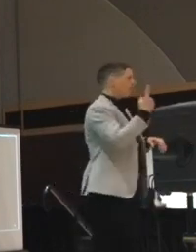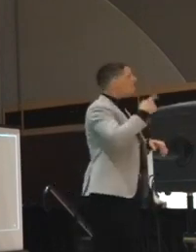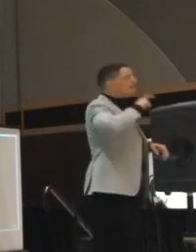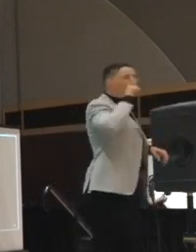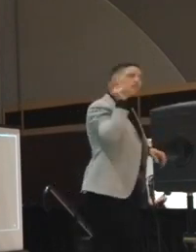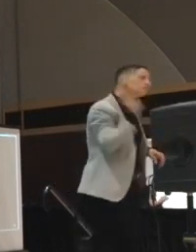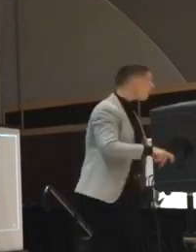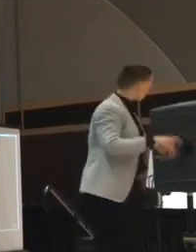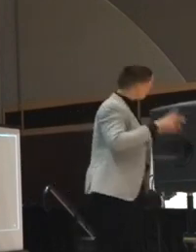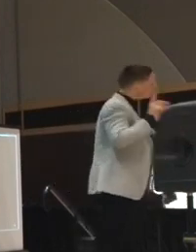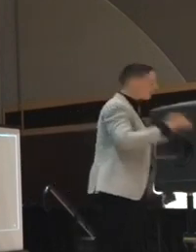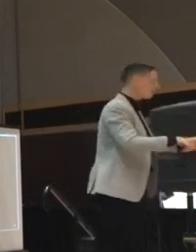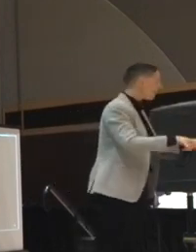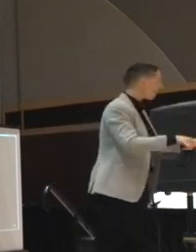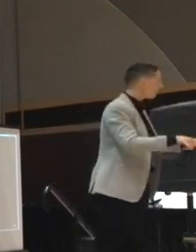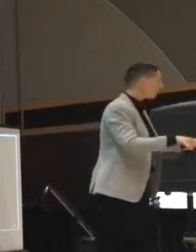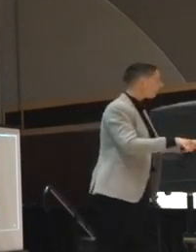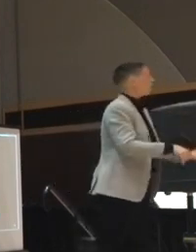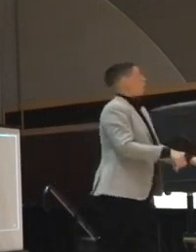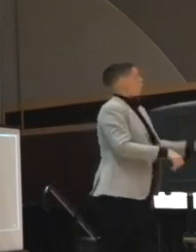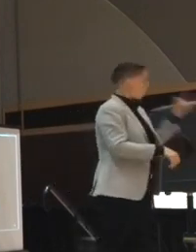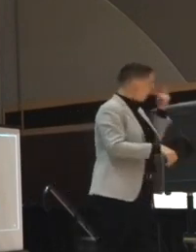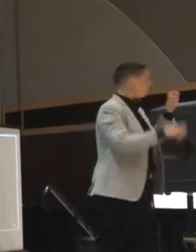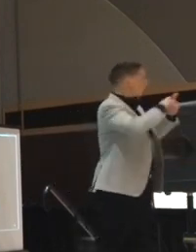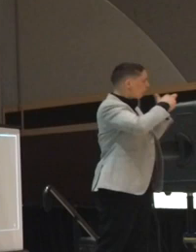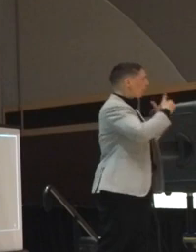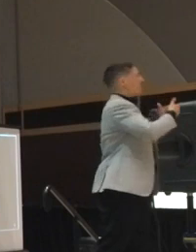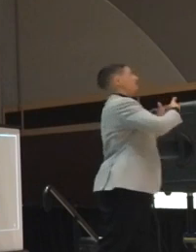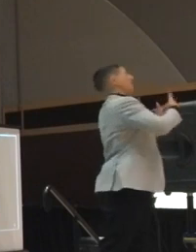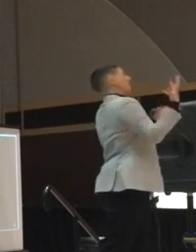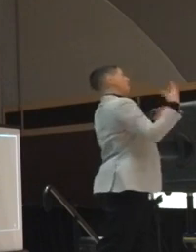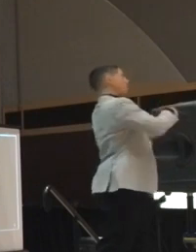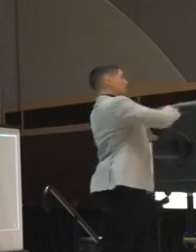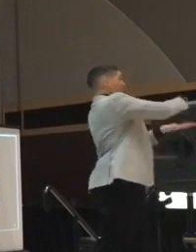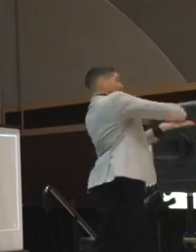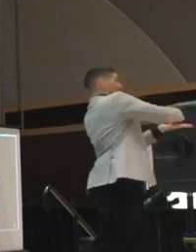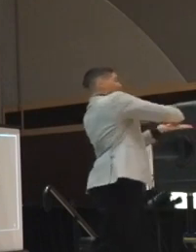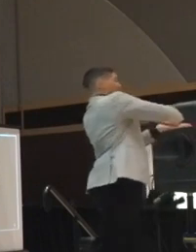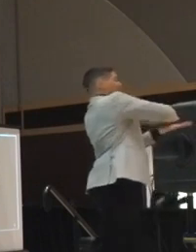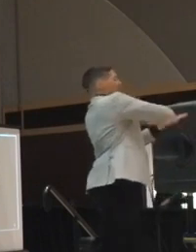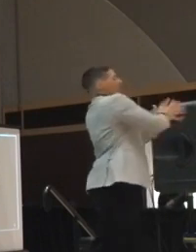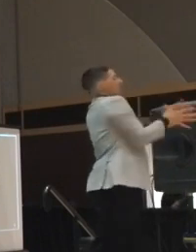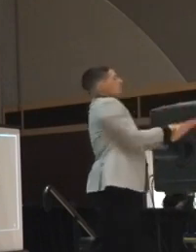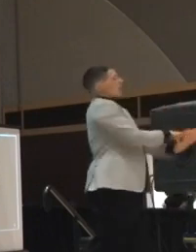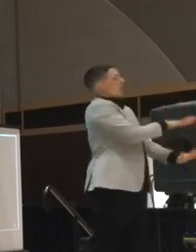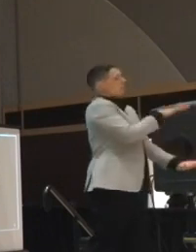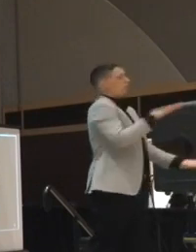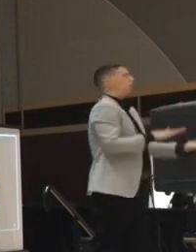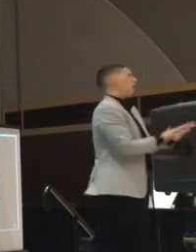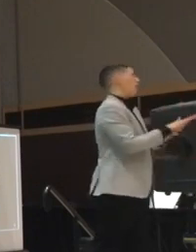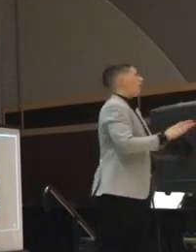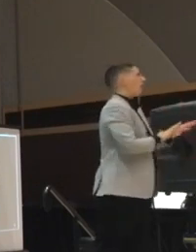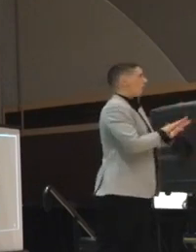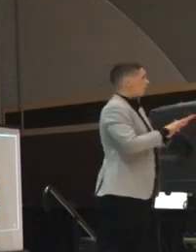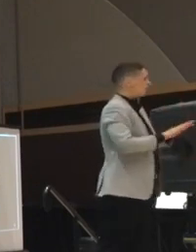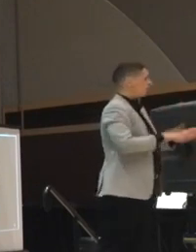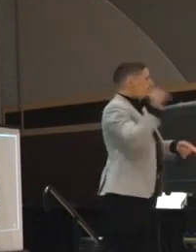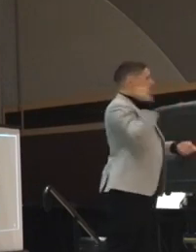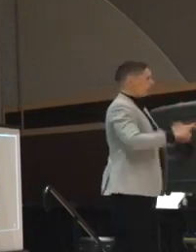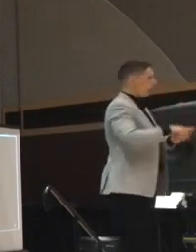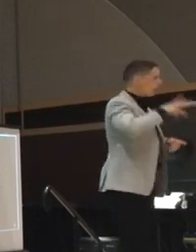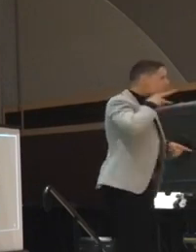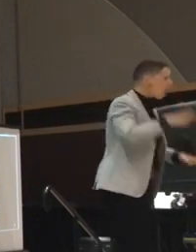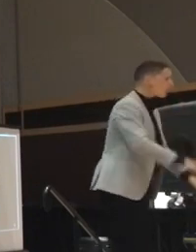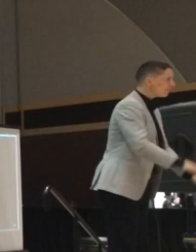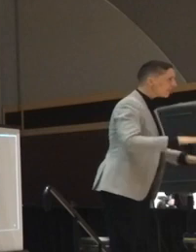done. And one of the problems with all this finance stuff, it all gets too abstract. Until water fills